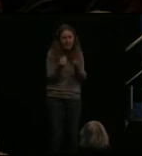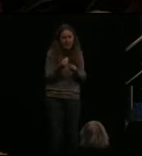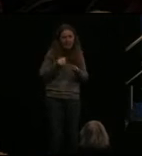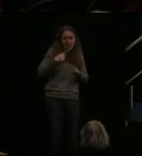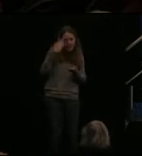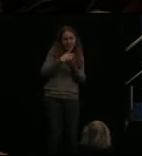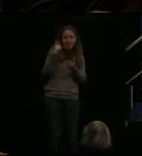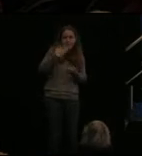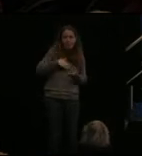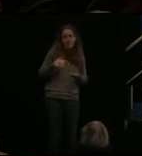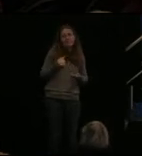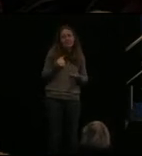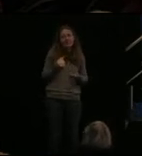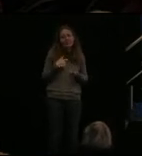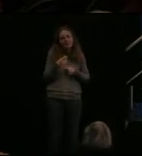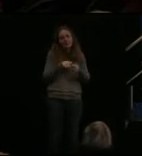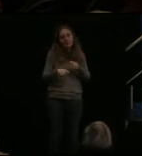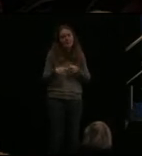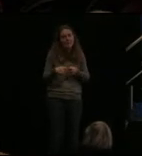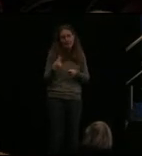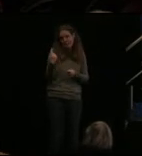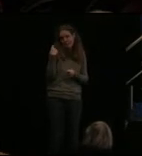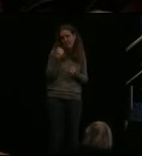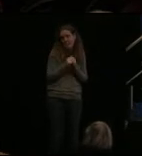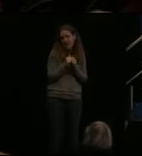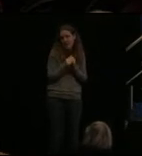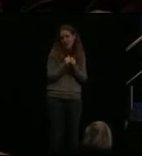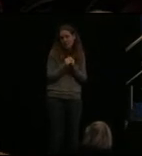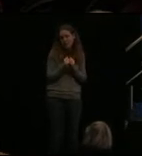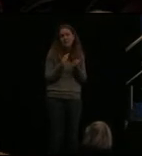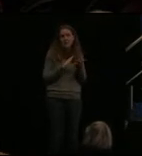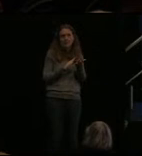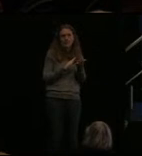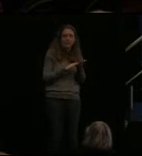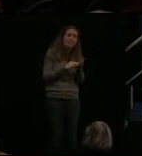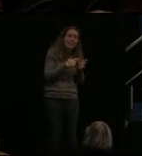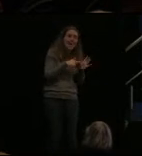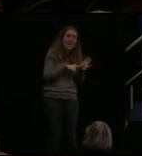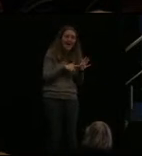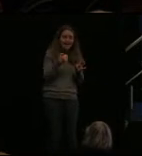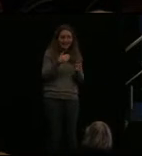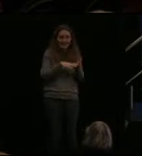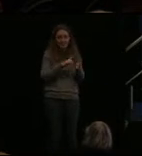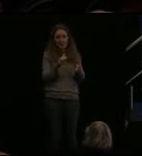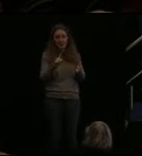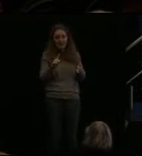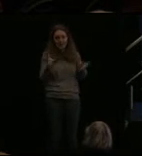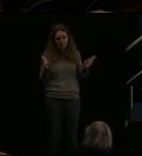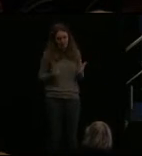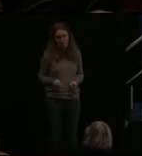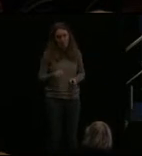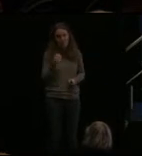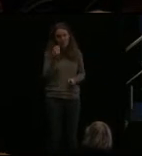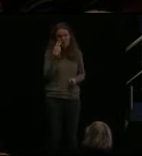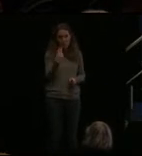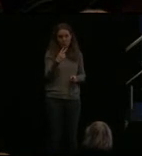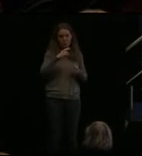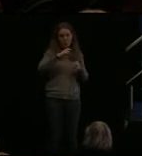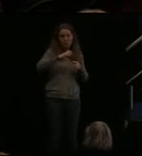to be. So that was in March. That was in May. 6 months later, I've lost